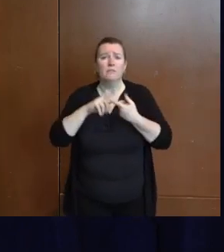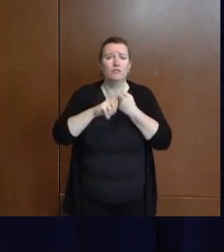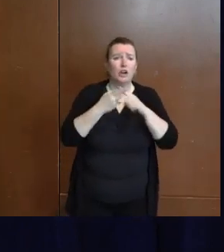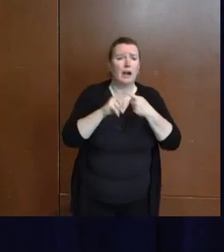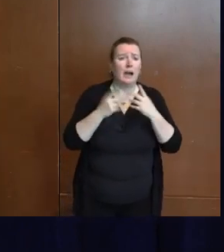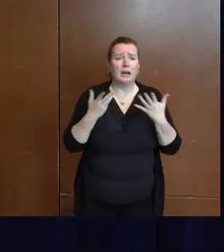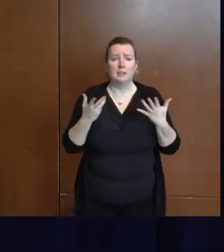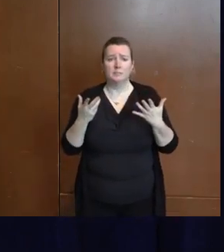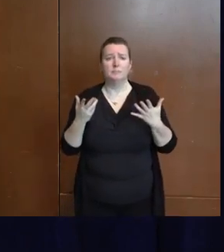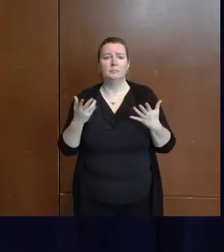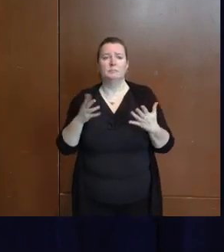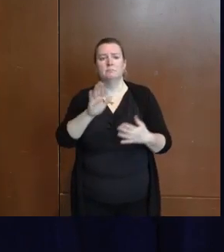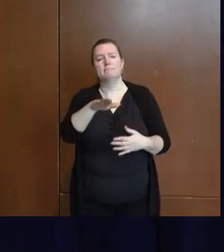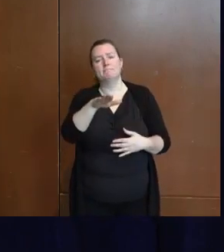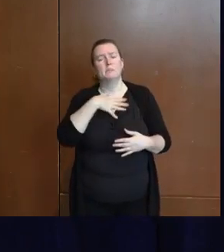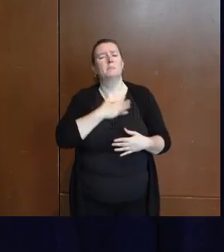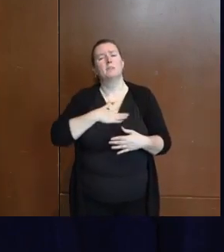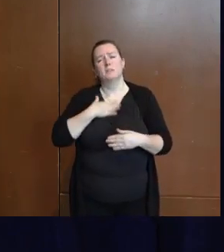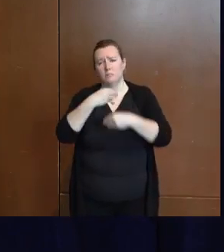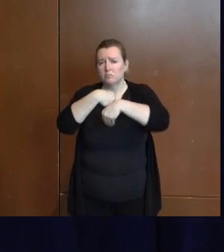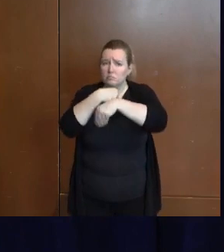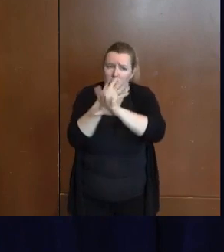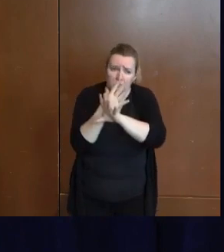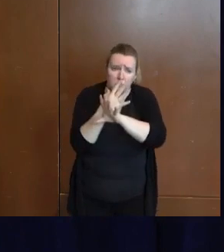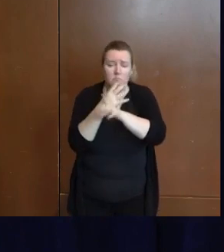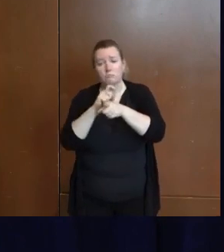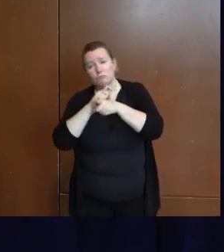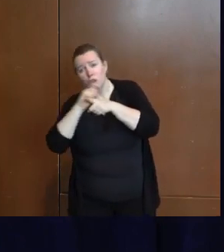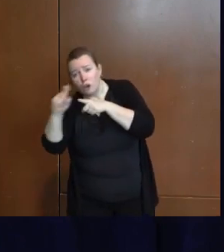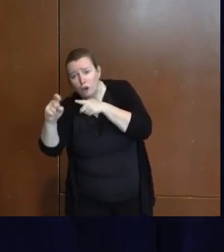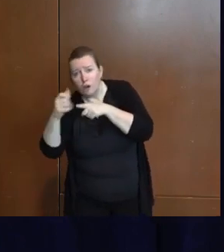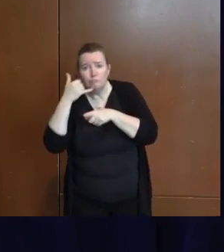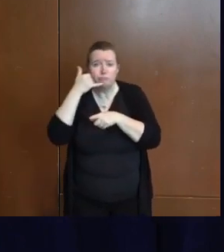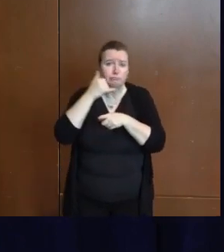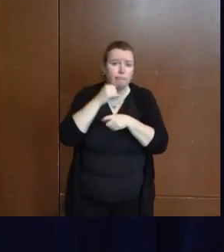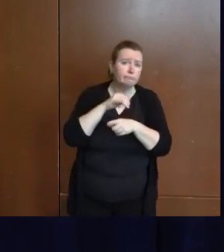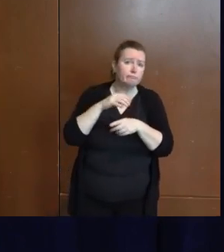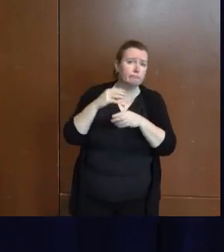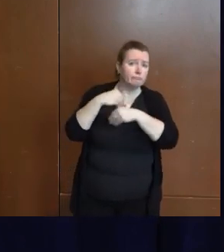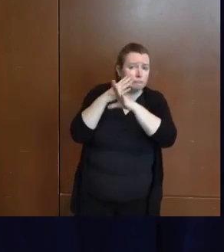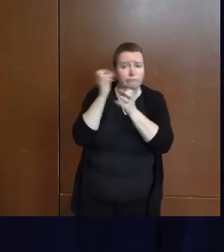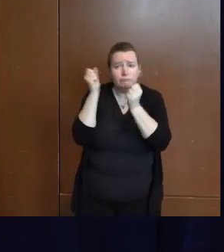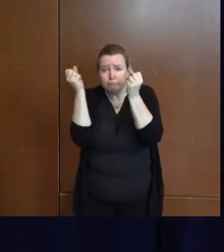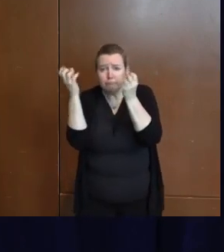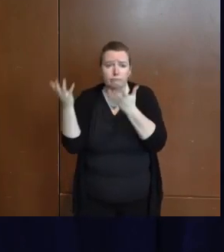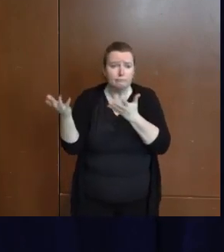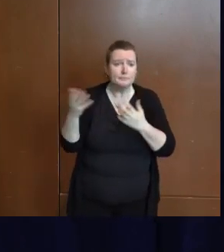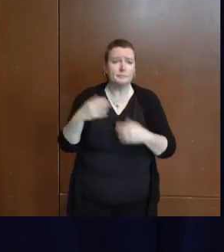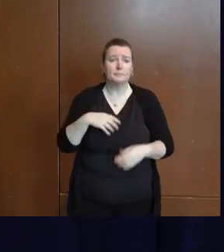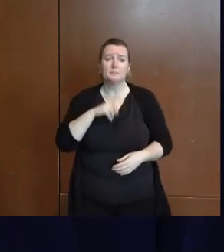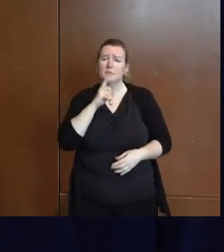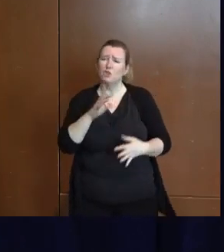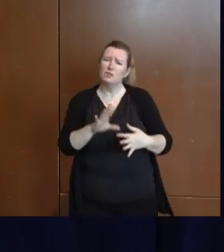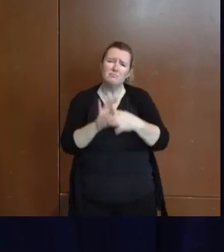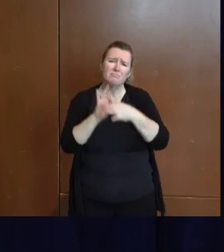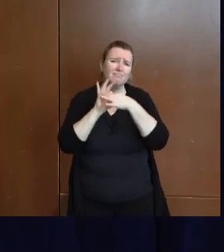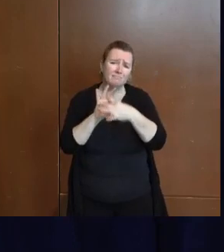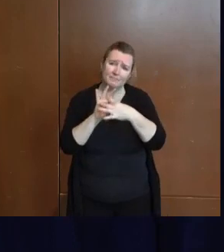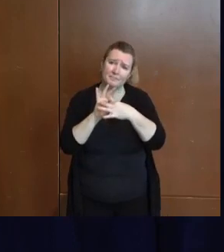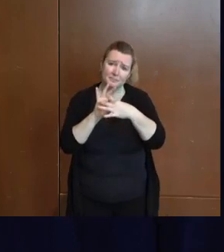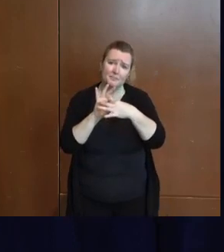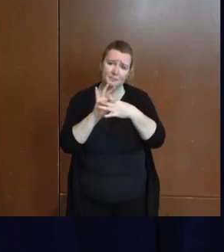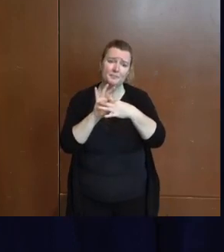friends, especially the elderly and those with disabilities. Maintain your sense of community. Check in daily with each